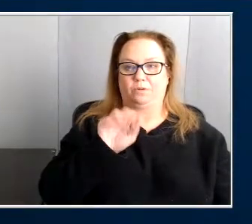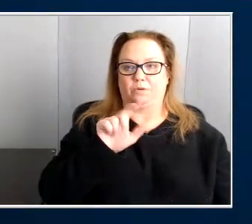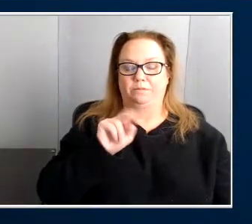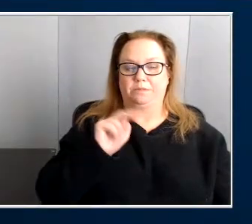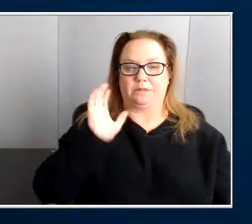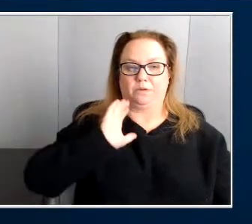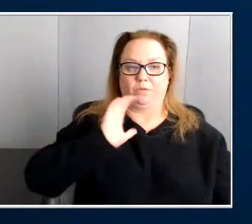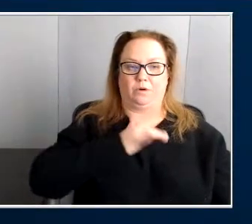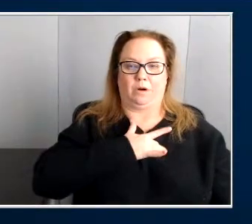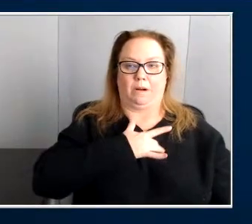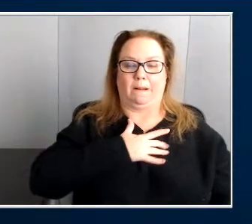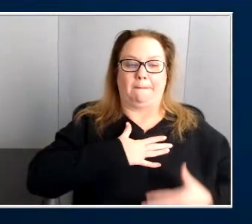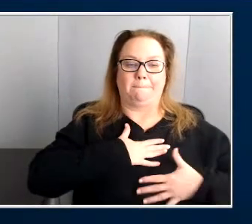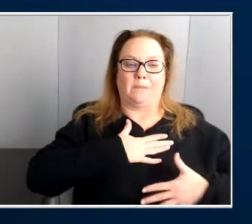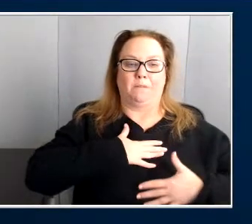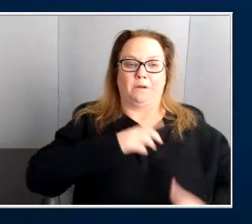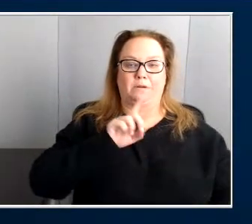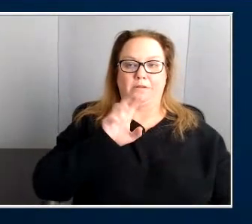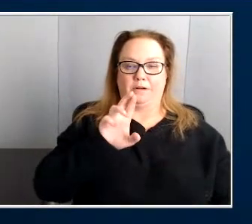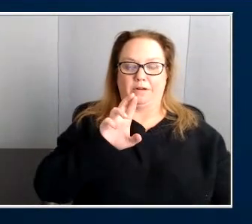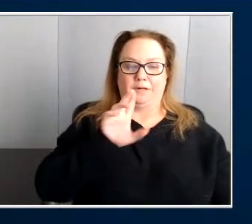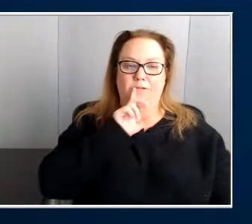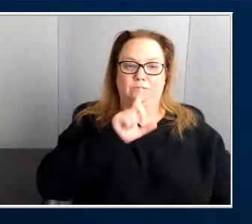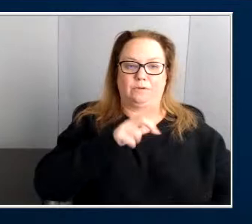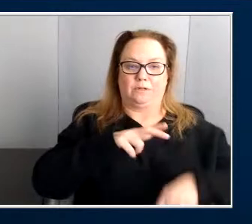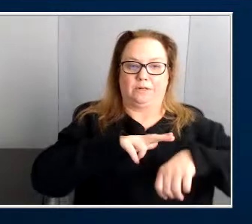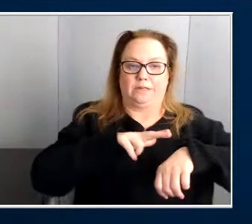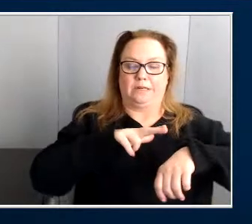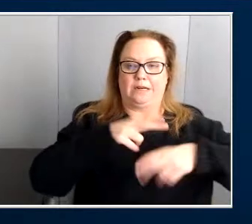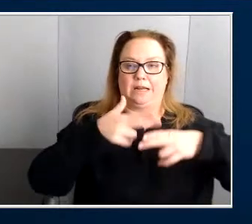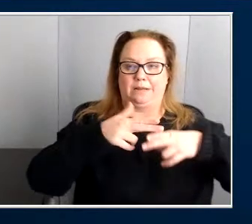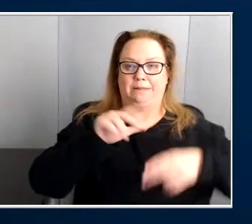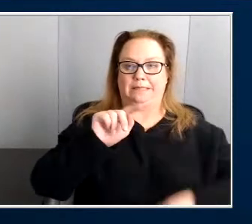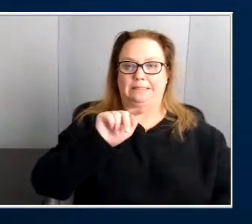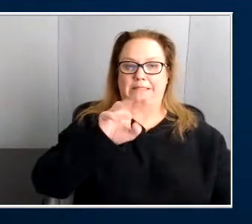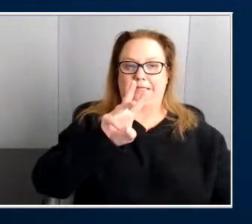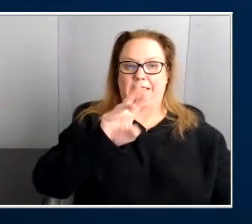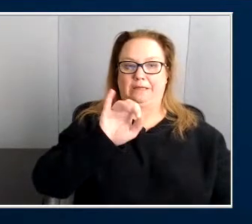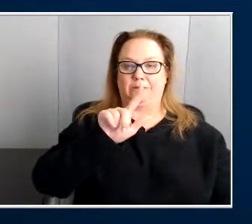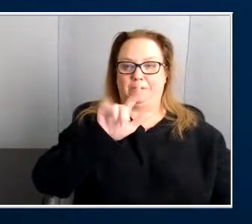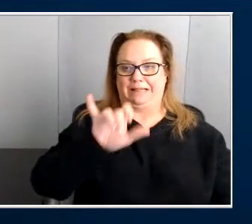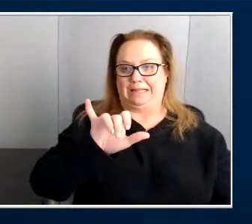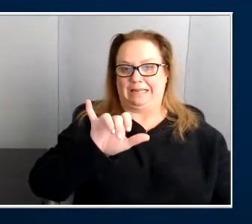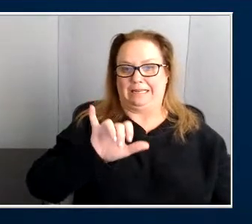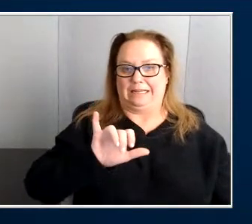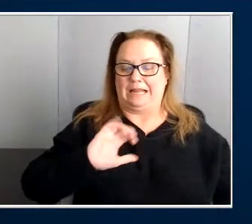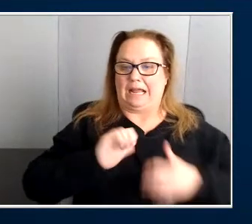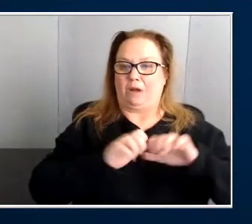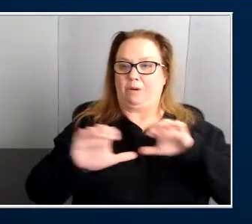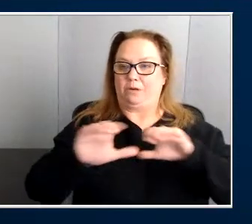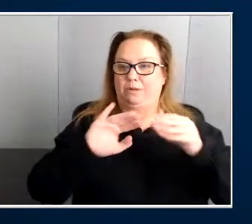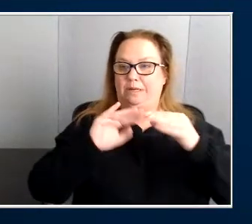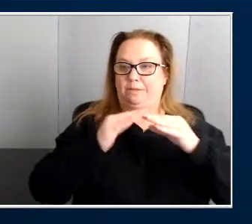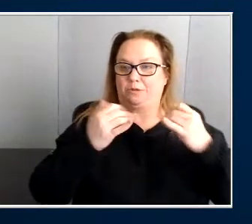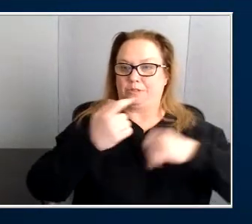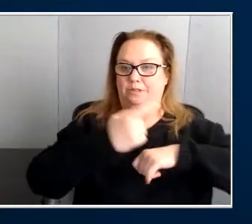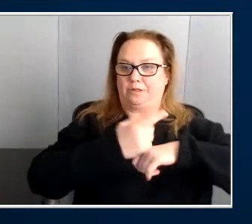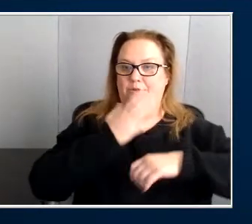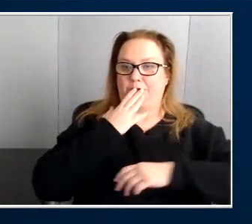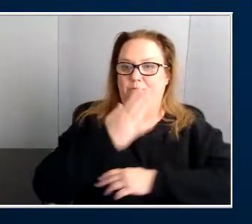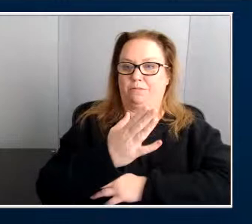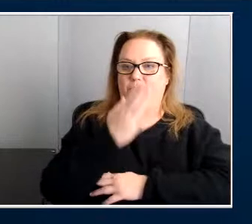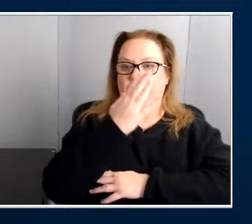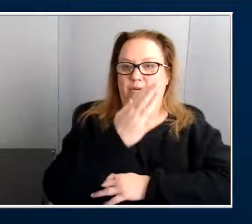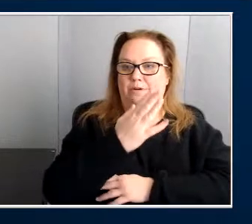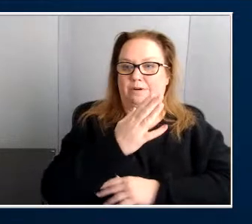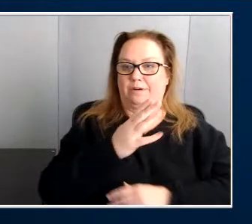docs. His real name is T. Willie. Okay, T. Willie. How are we doing out there today, brother? Good morning. That's not as cool as